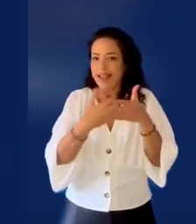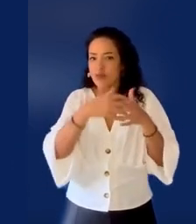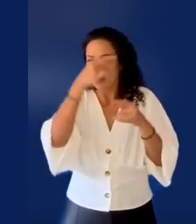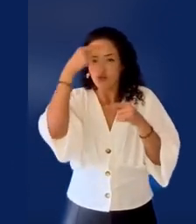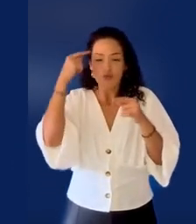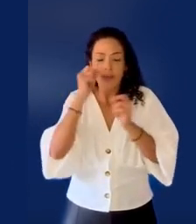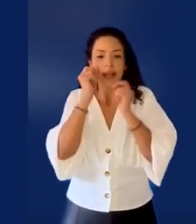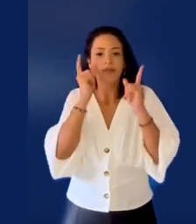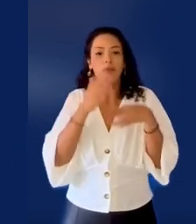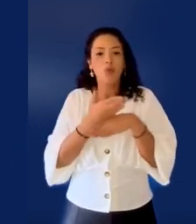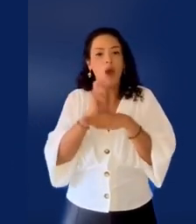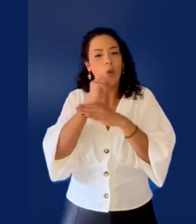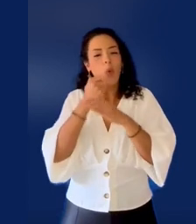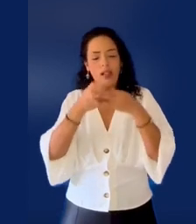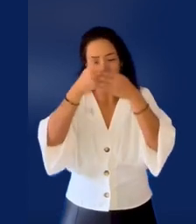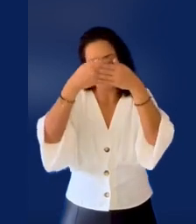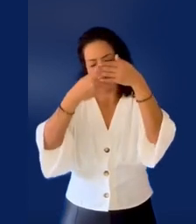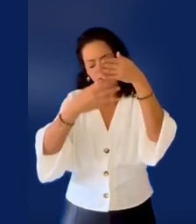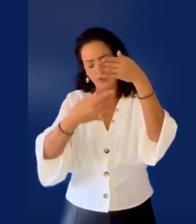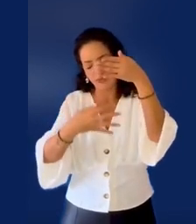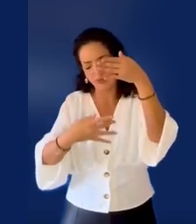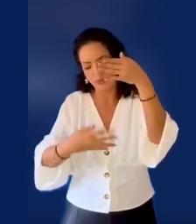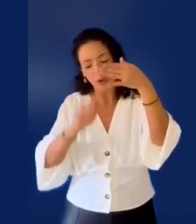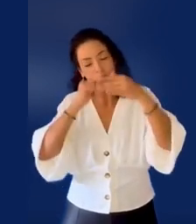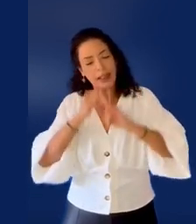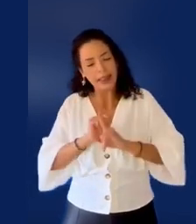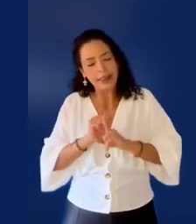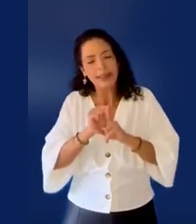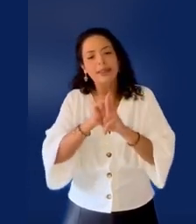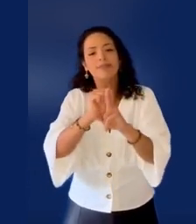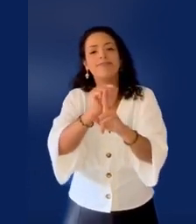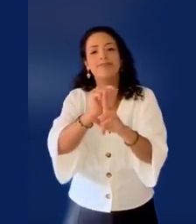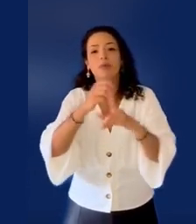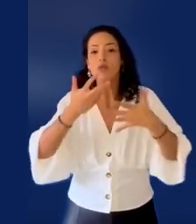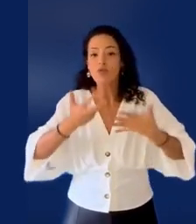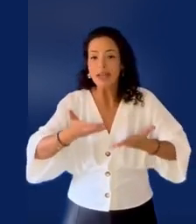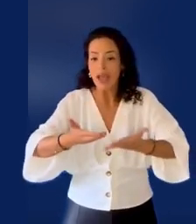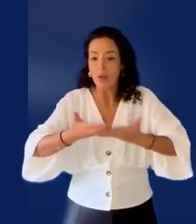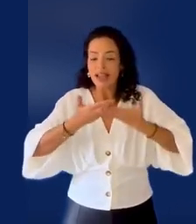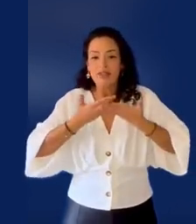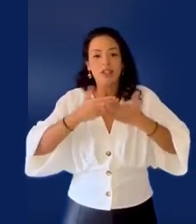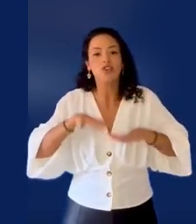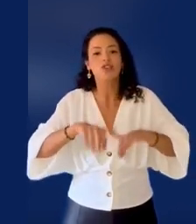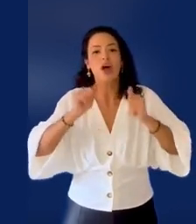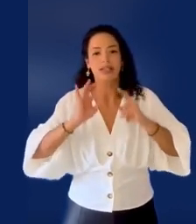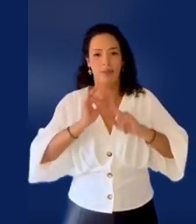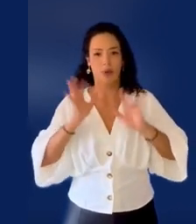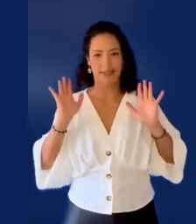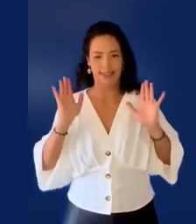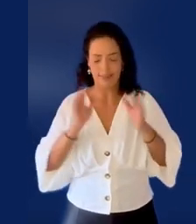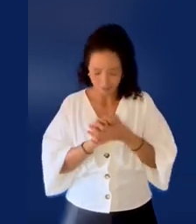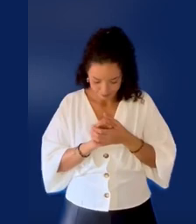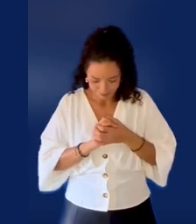it will grow and be refined. However, in the meantime, it offers us a place from which to start from.